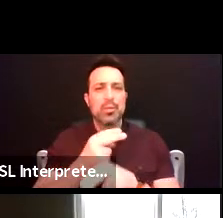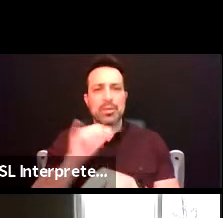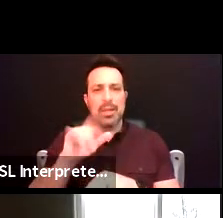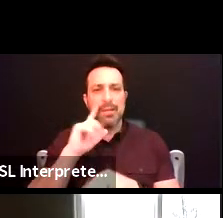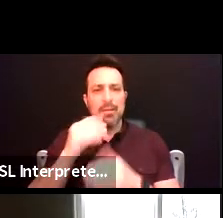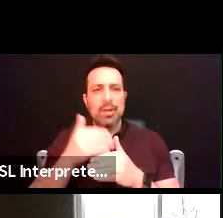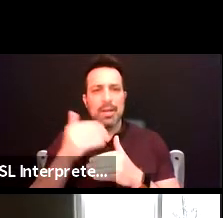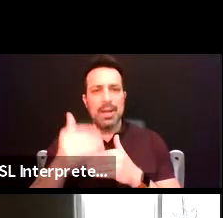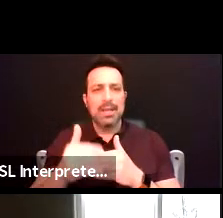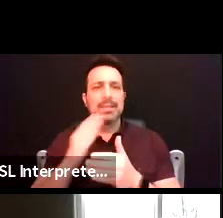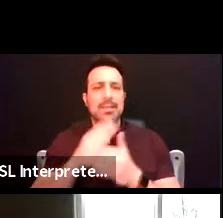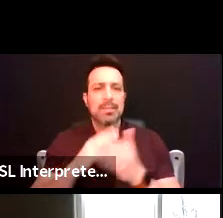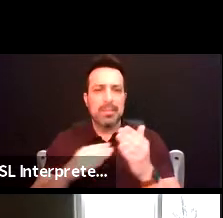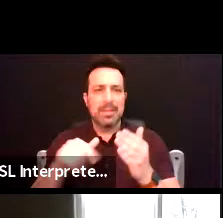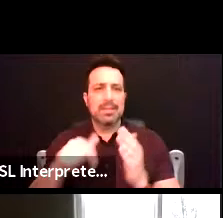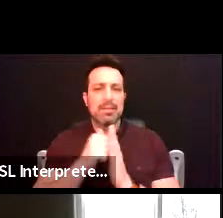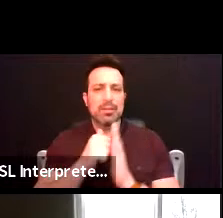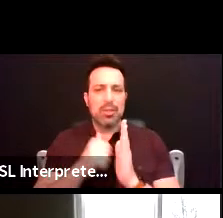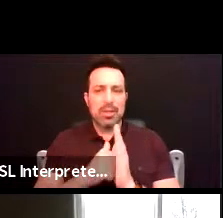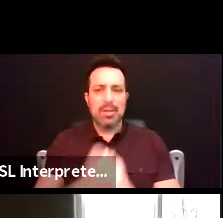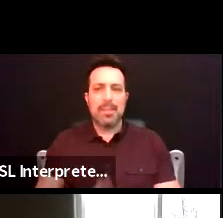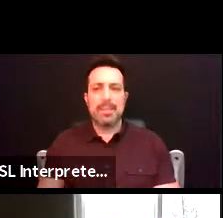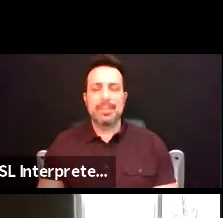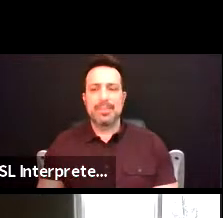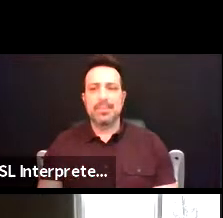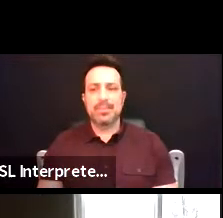our next piece of this agenda?